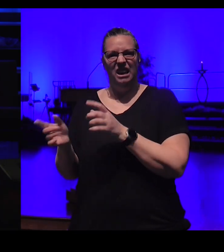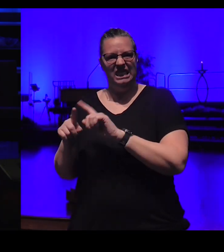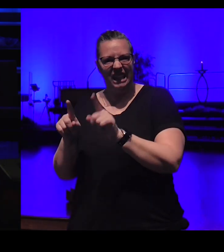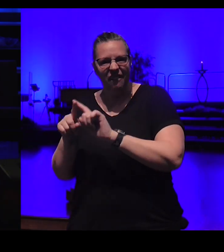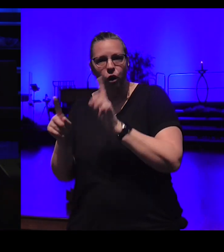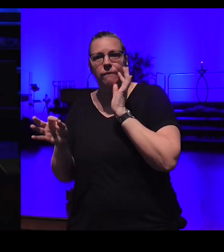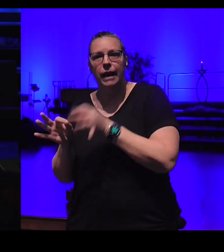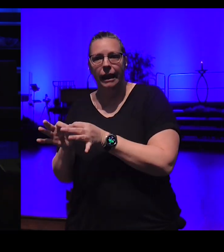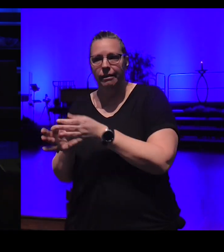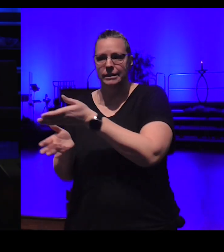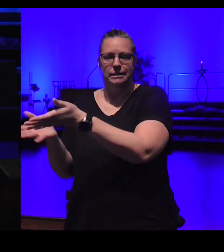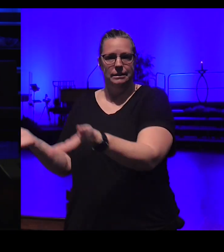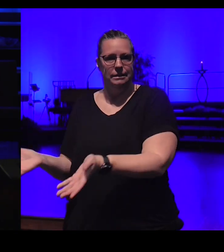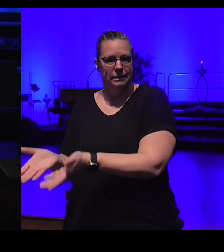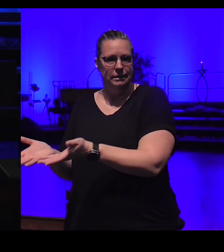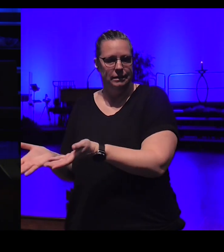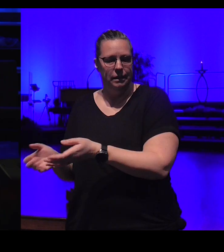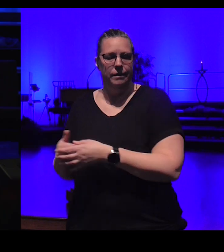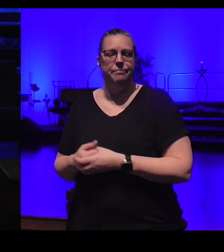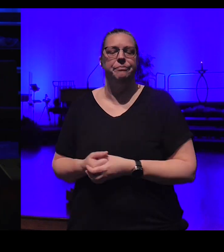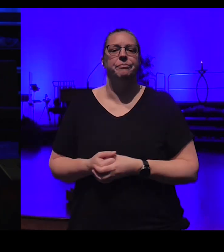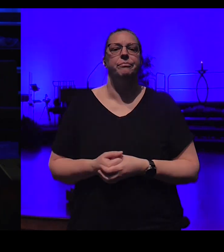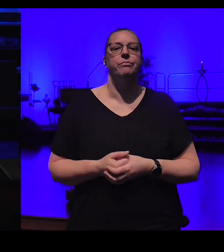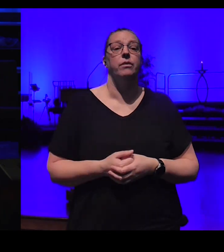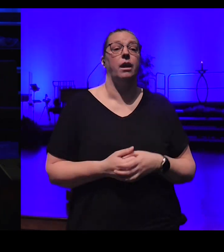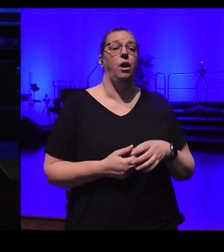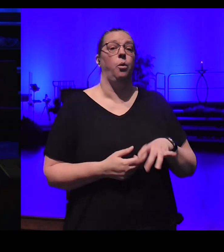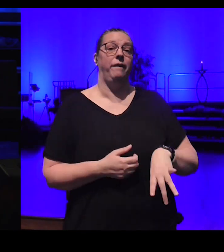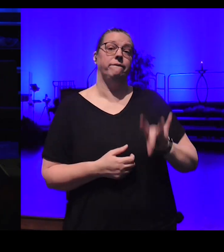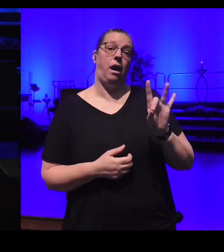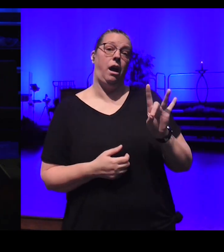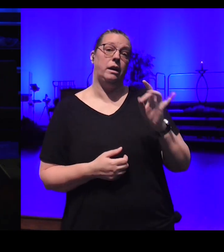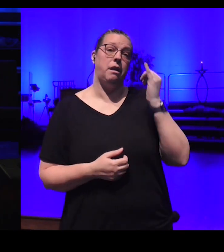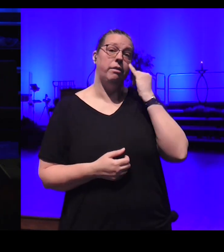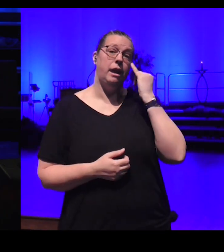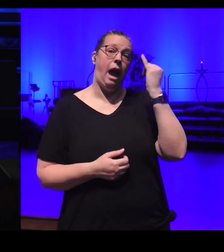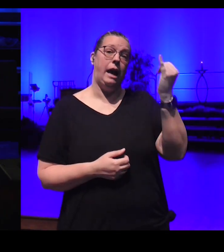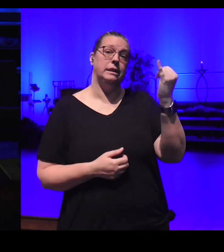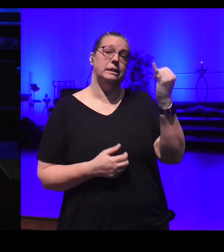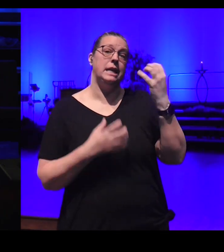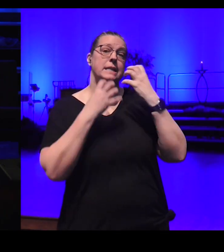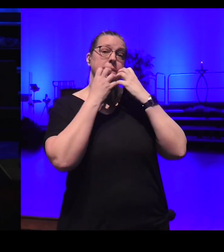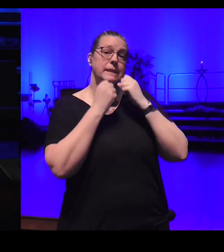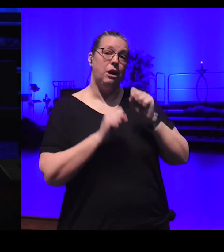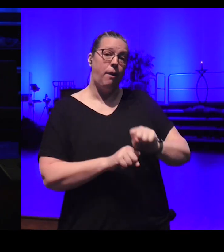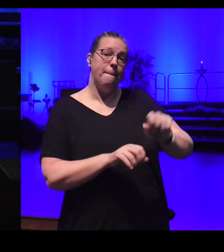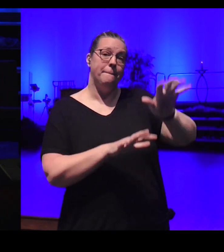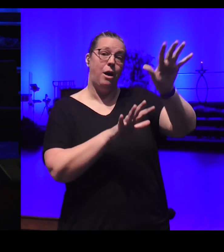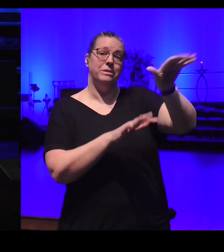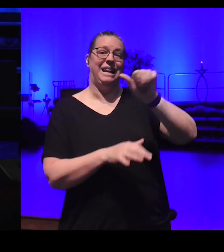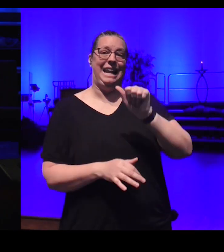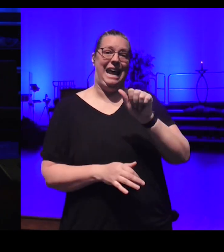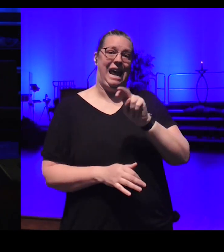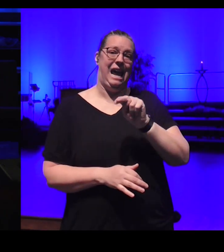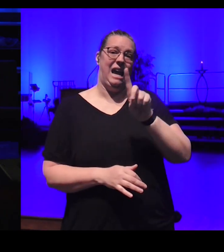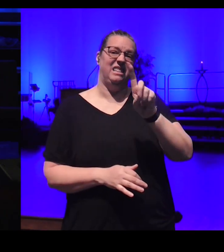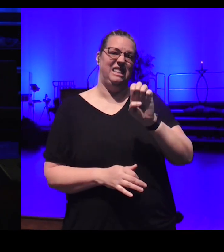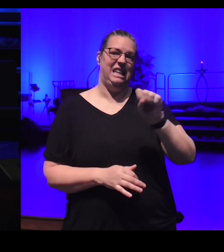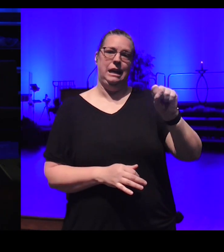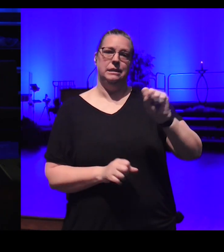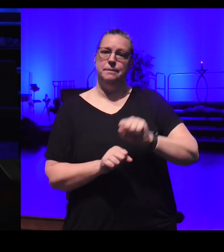and Jainism. And then we find the idea of the sacred mountain in the Andes. You